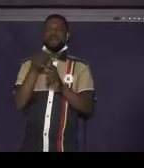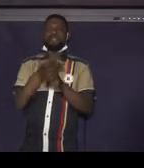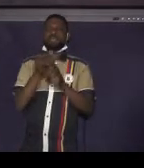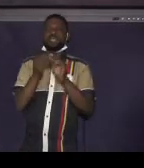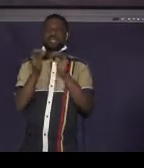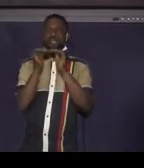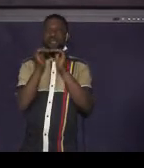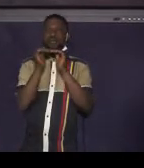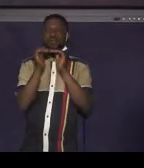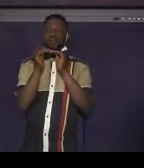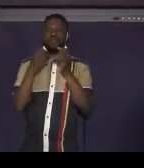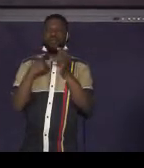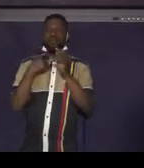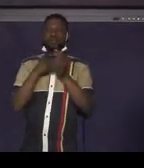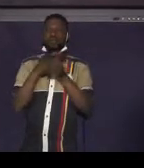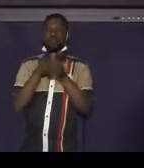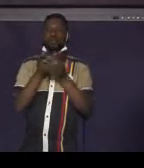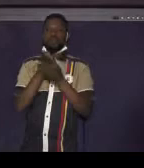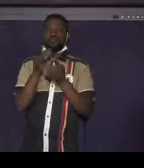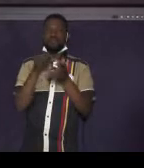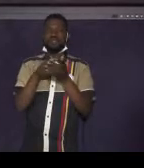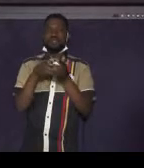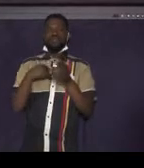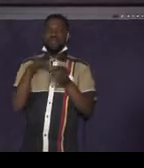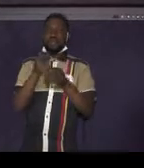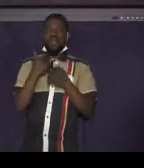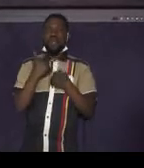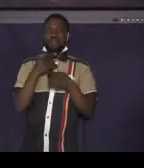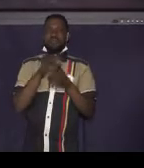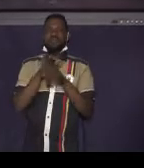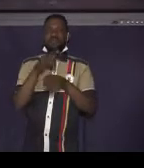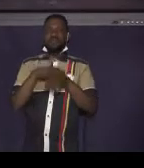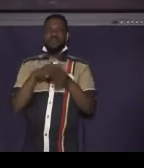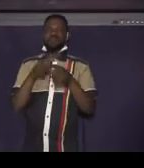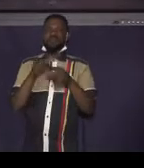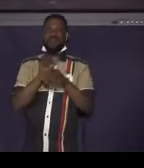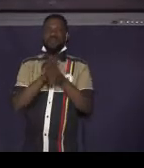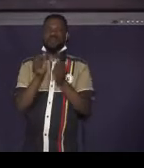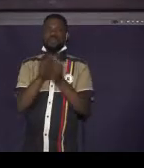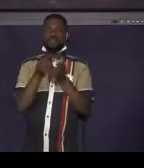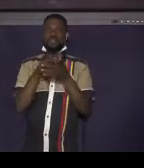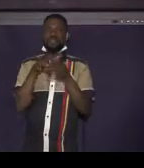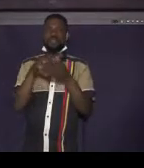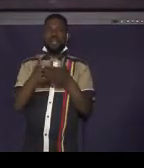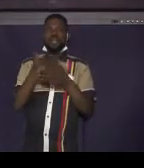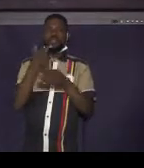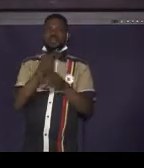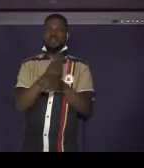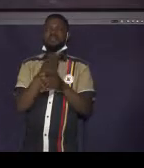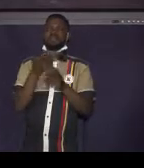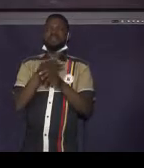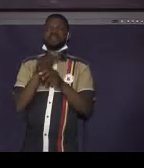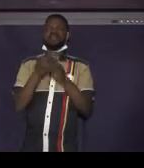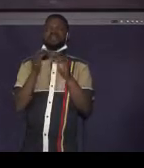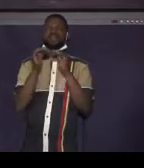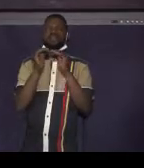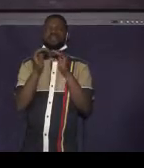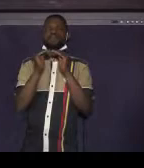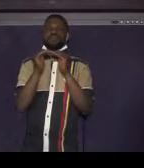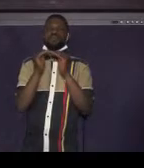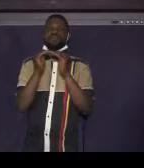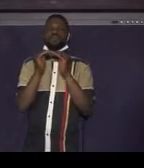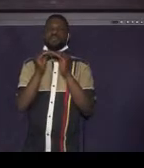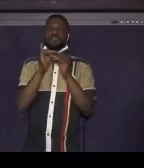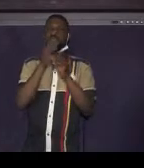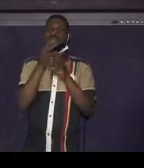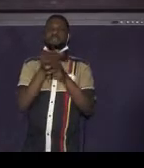equations. We'll run through this, but we'll still have enough time to work with it in the next lesson. Mathematical equations